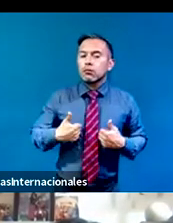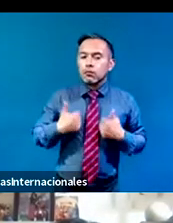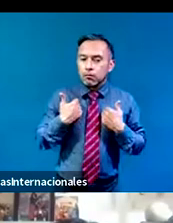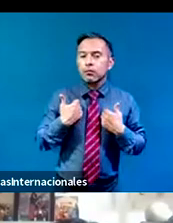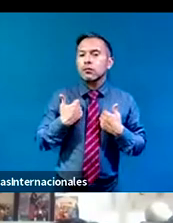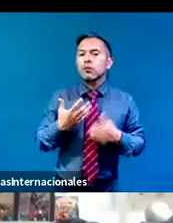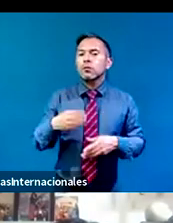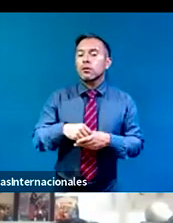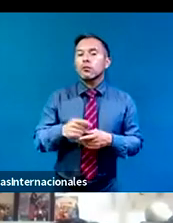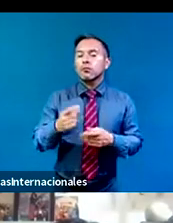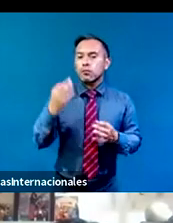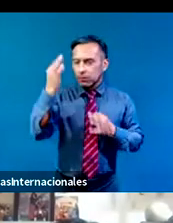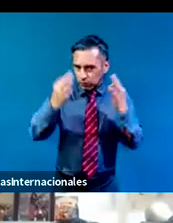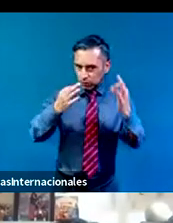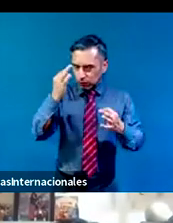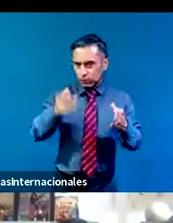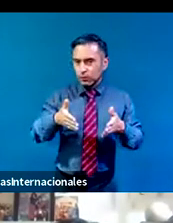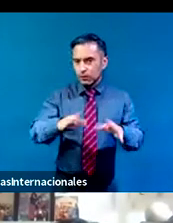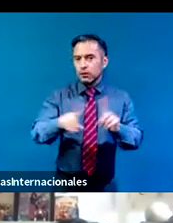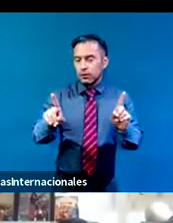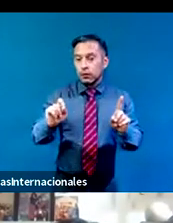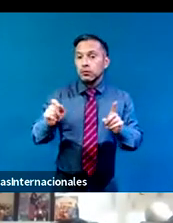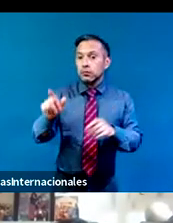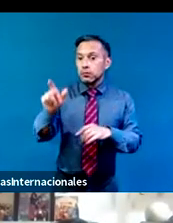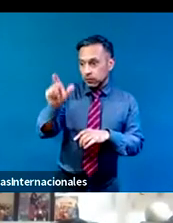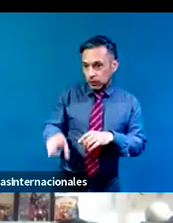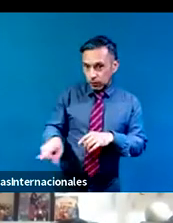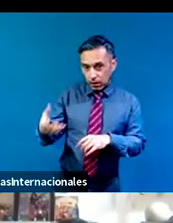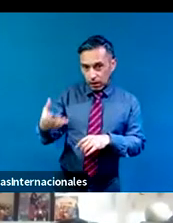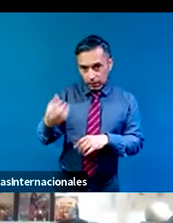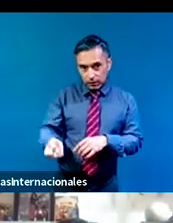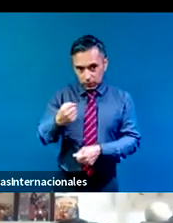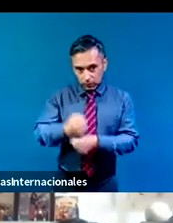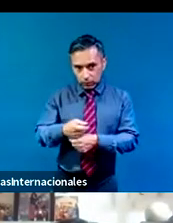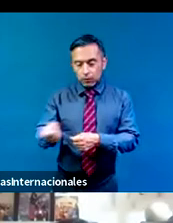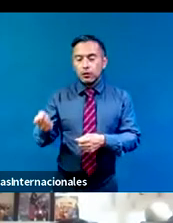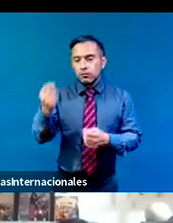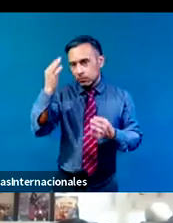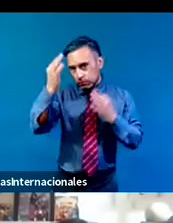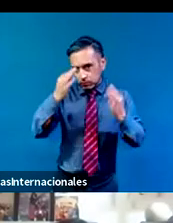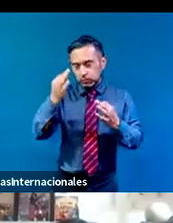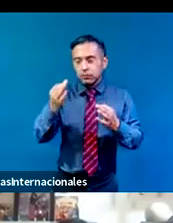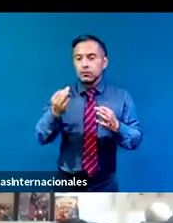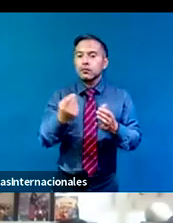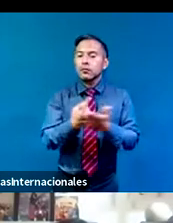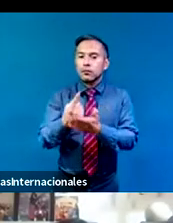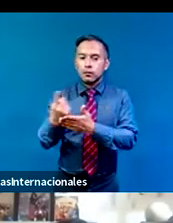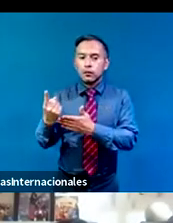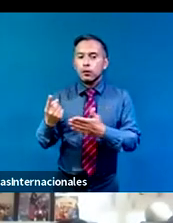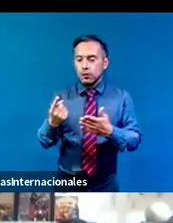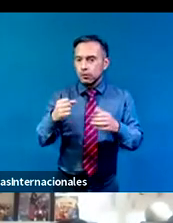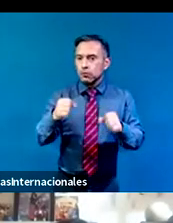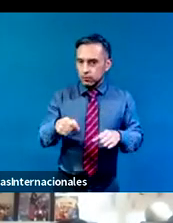one job, and instead thinking about what opportunities of job sharing are there where multiple people fill one